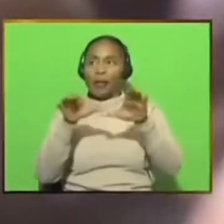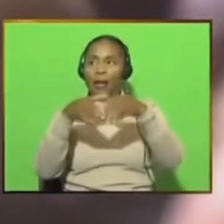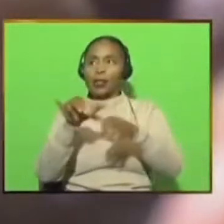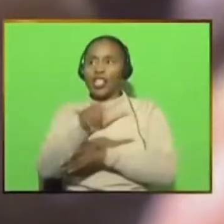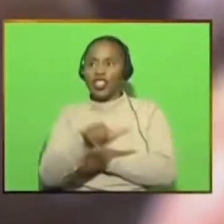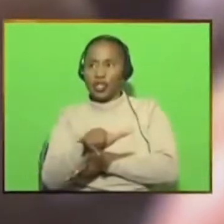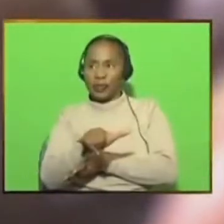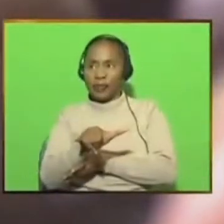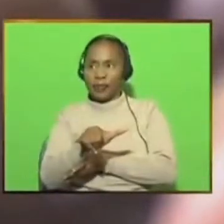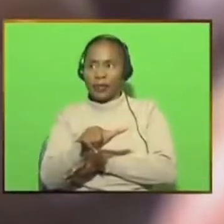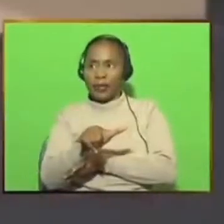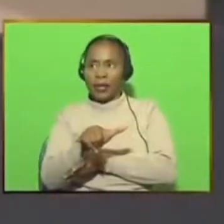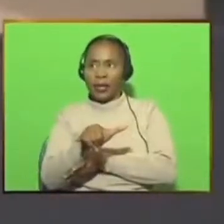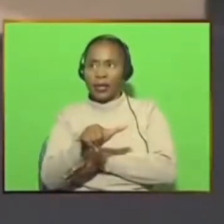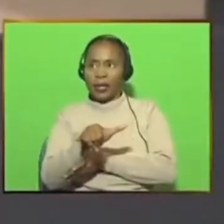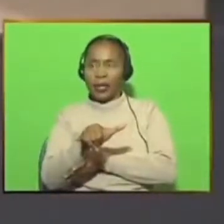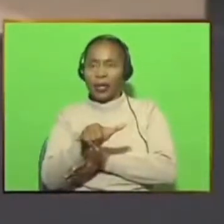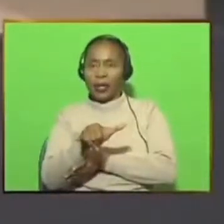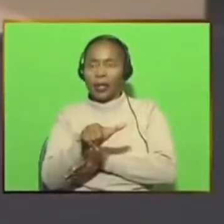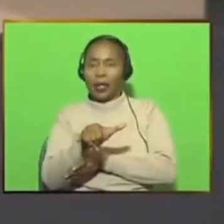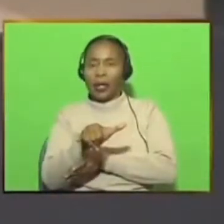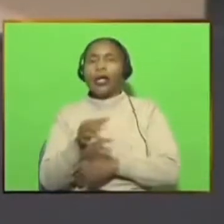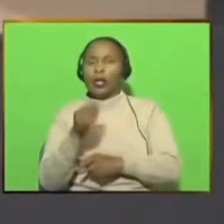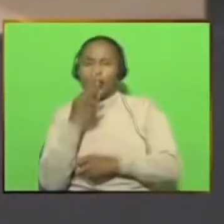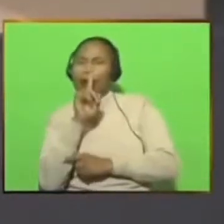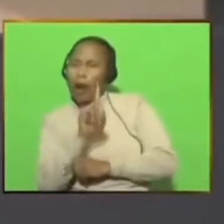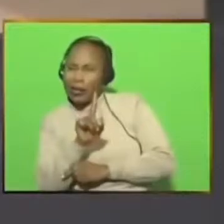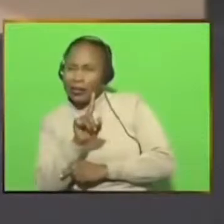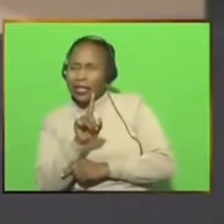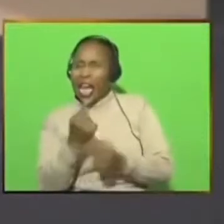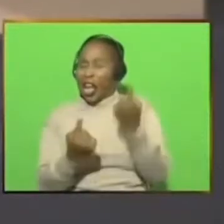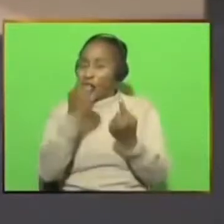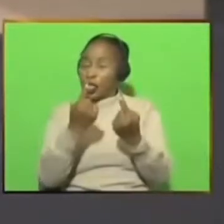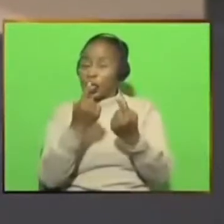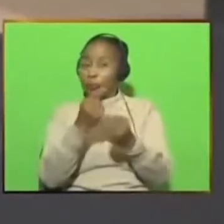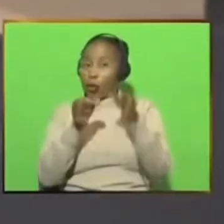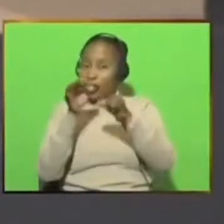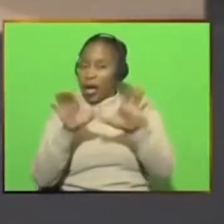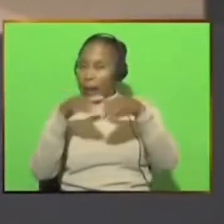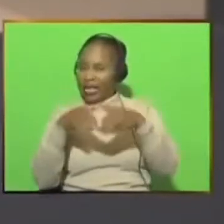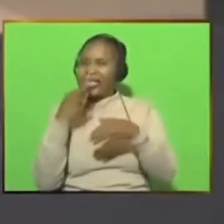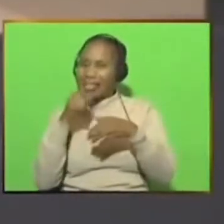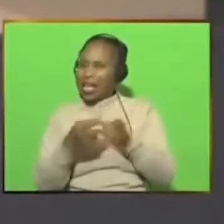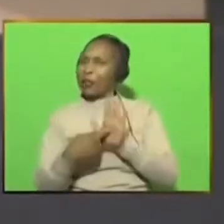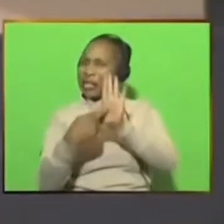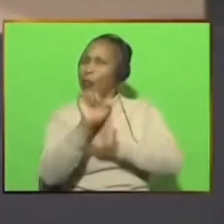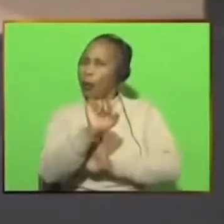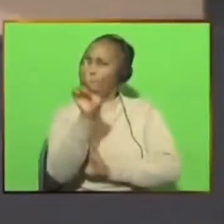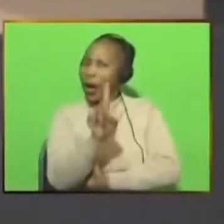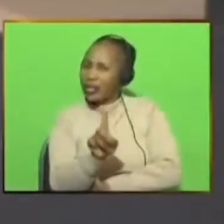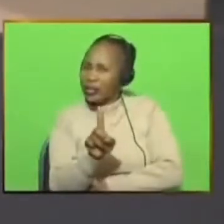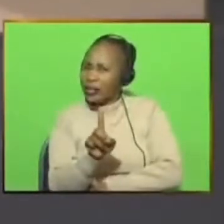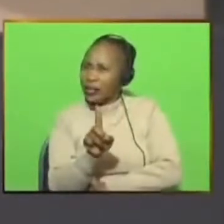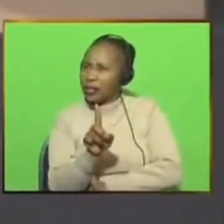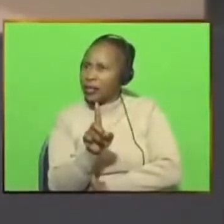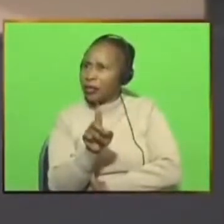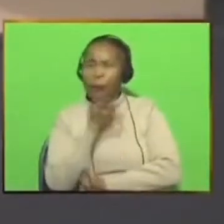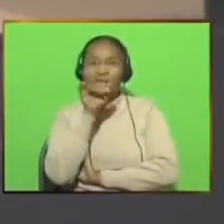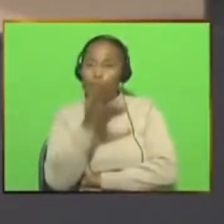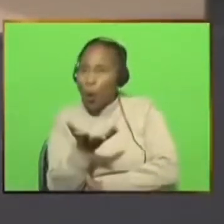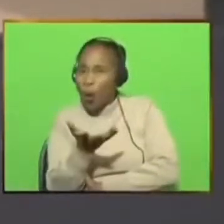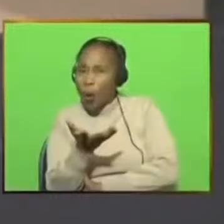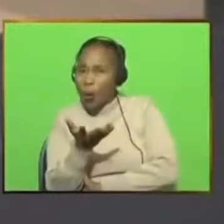yes. It's Singh from the IFP. Yes. No, we agree with the ruling and the principle of observing. Can